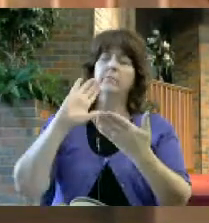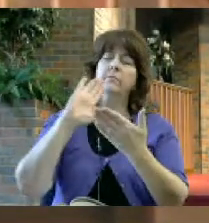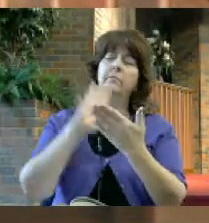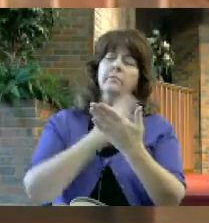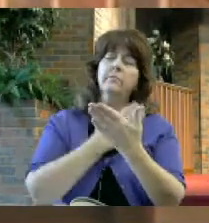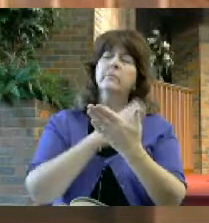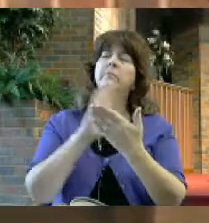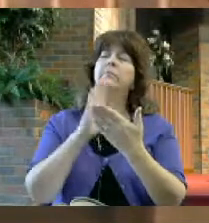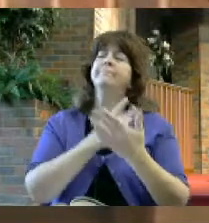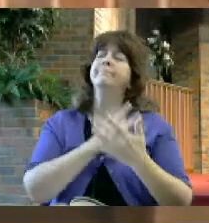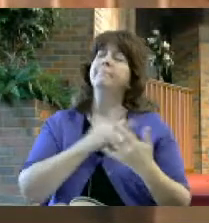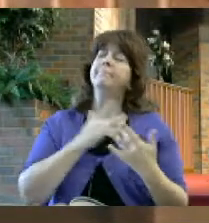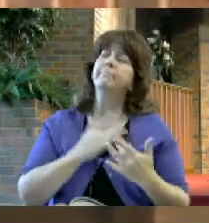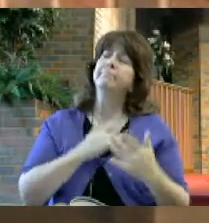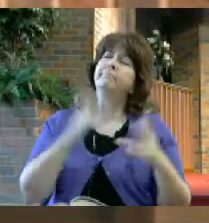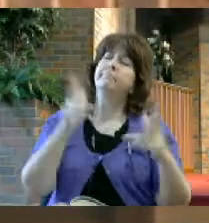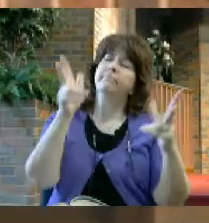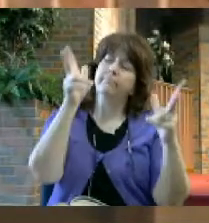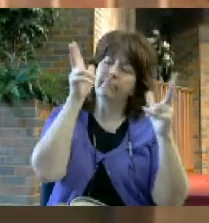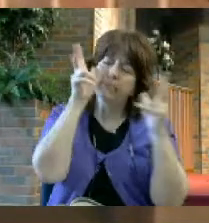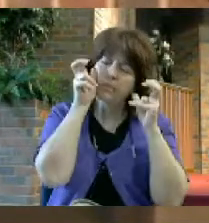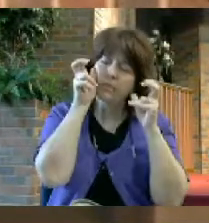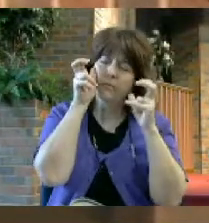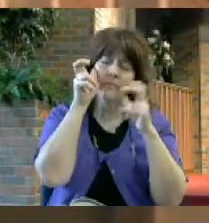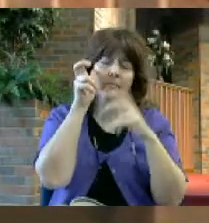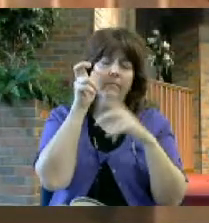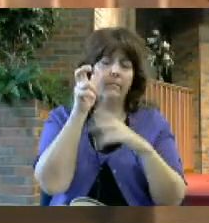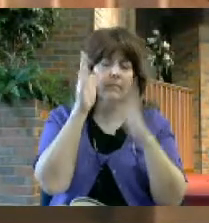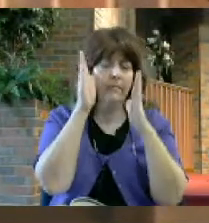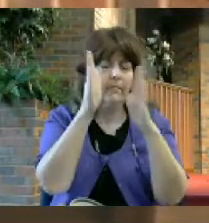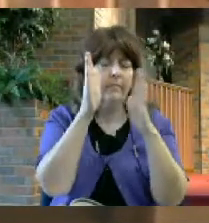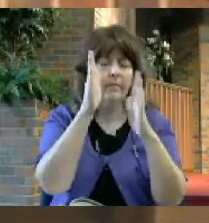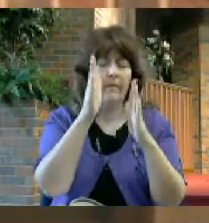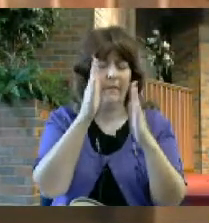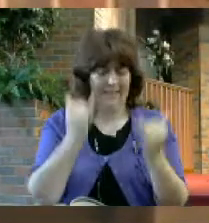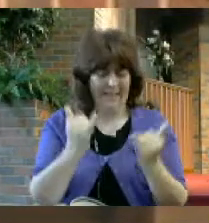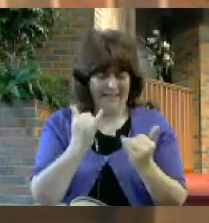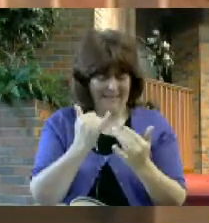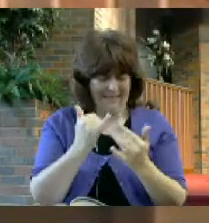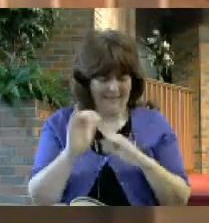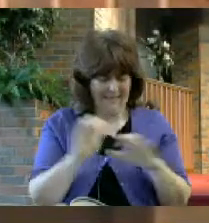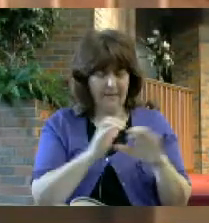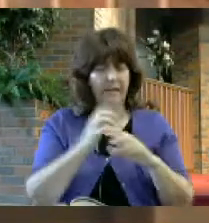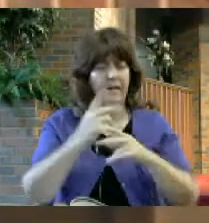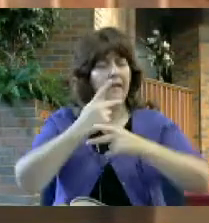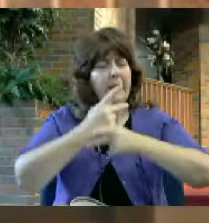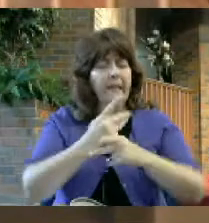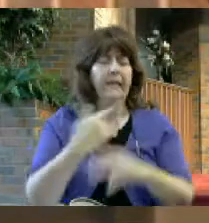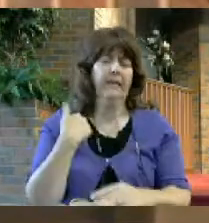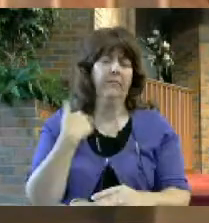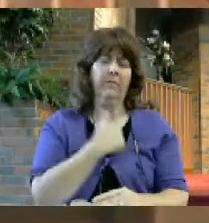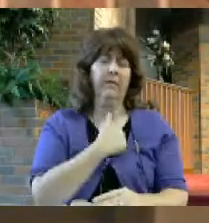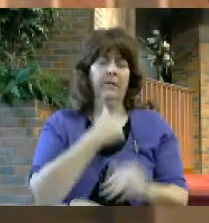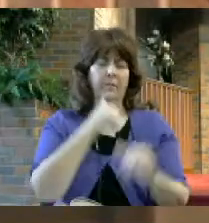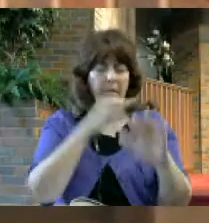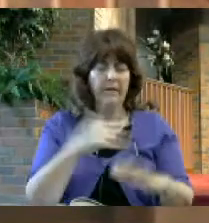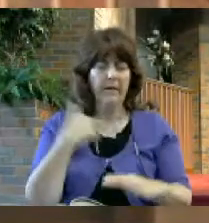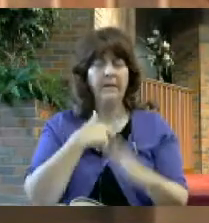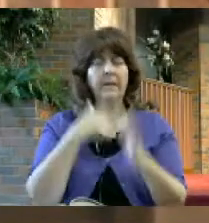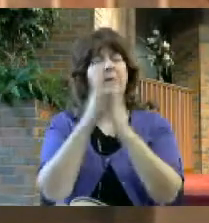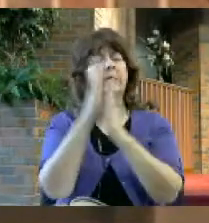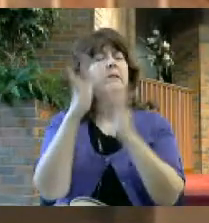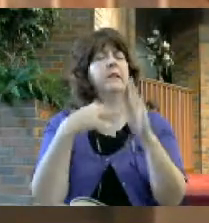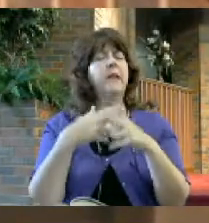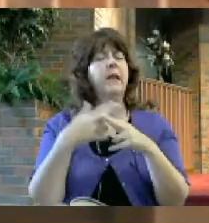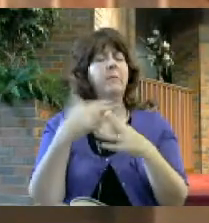to your word. Bless us in all that we do, Father, and always keep us in your care. This we ask in Jesus' name.